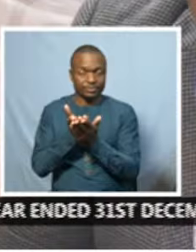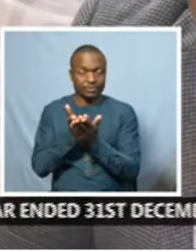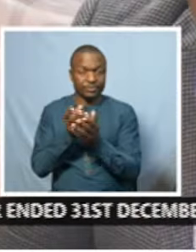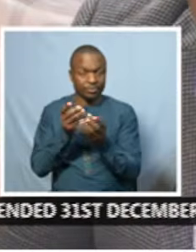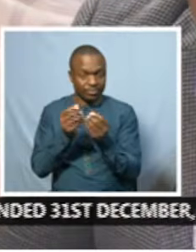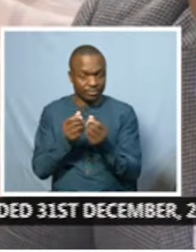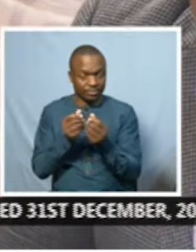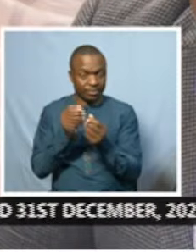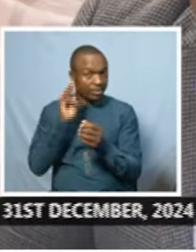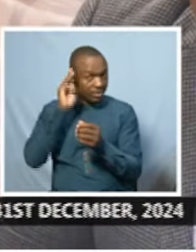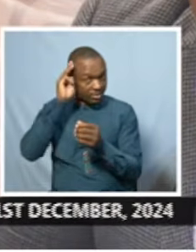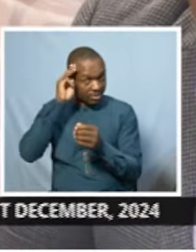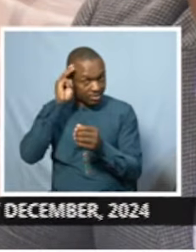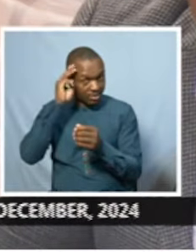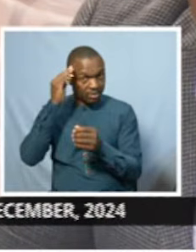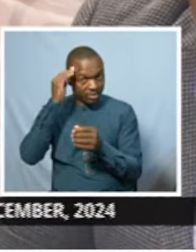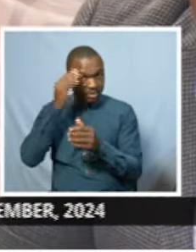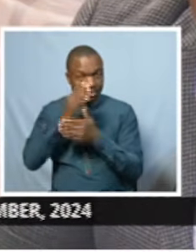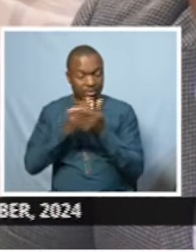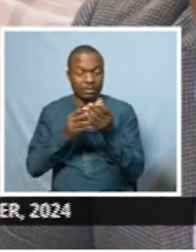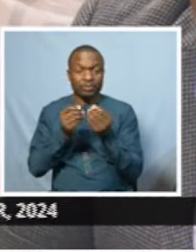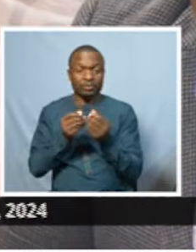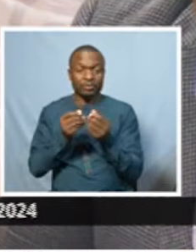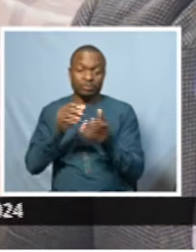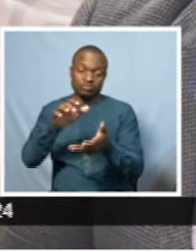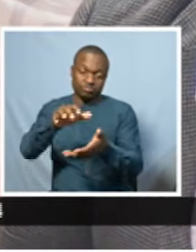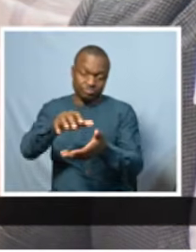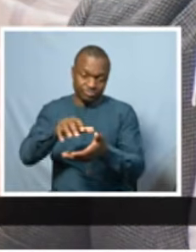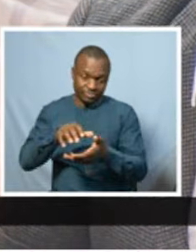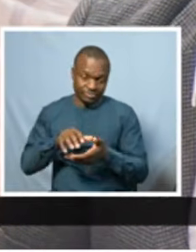ministry. As you know, some of those funds were mopped up.